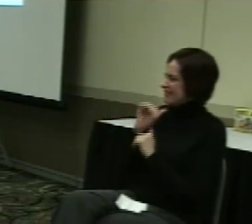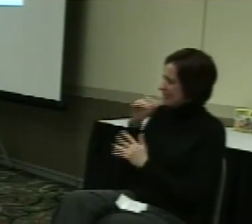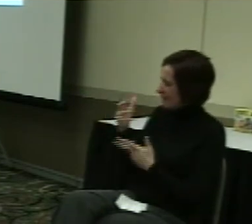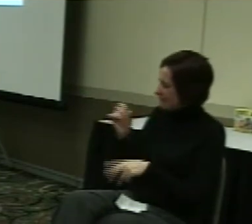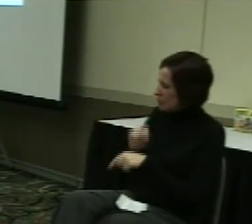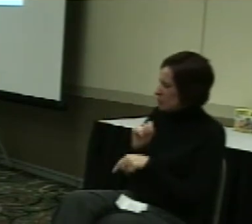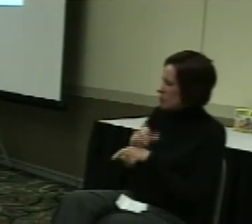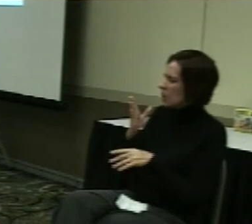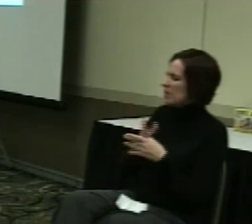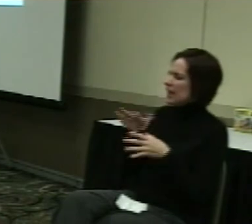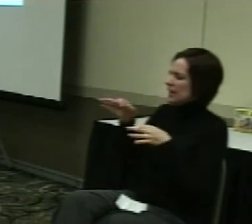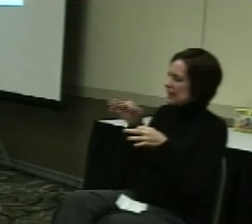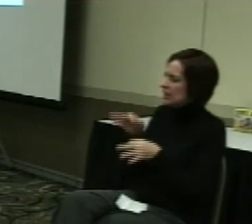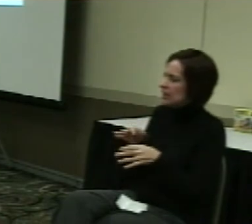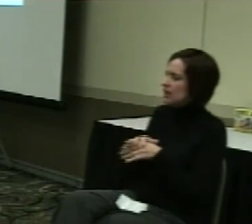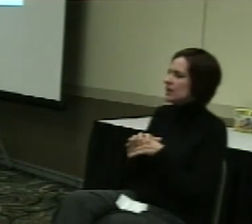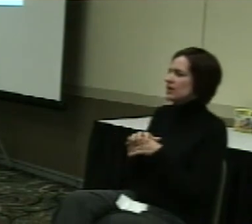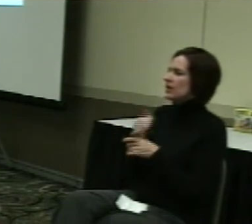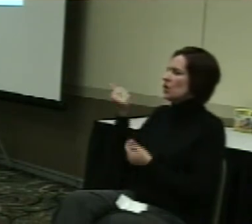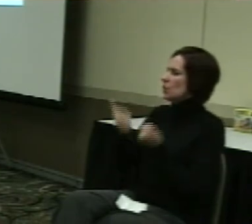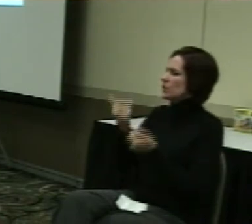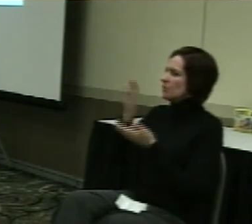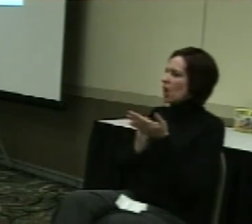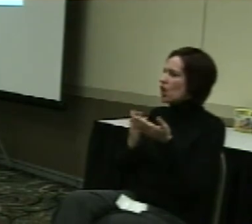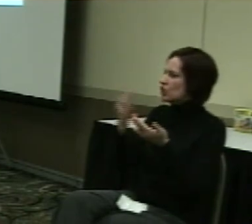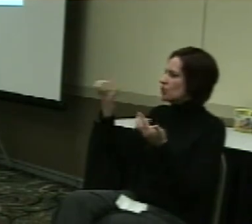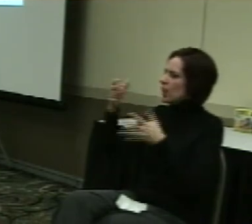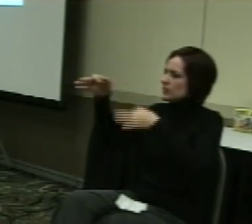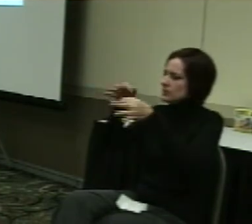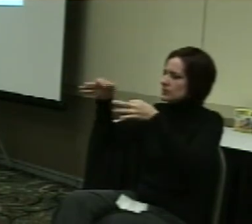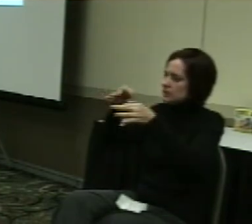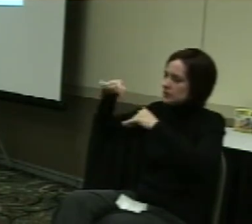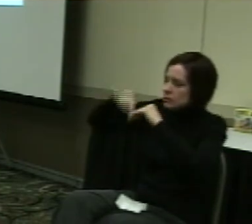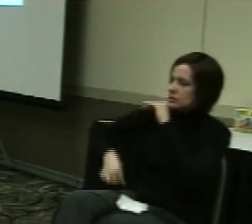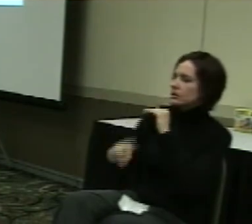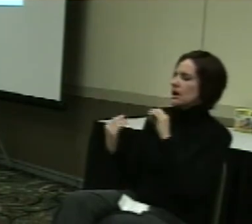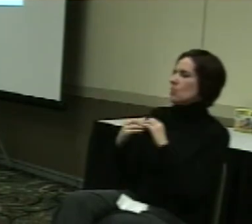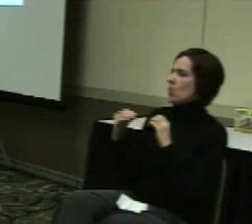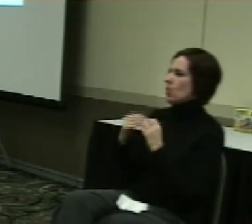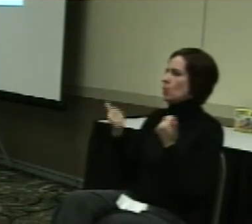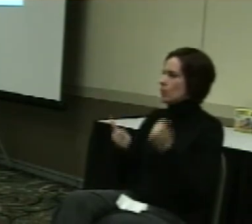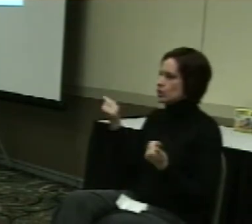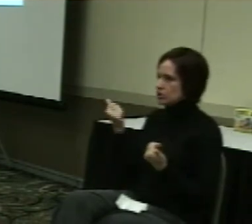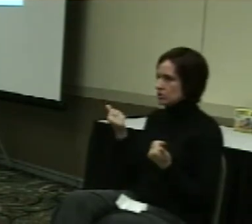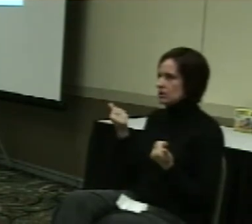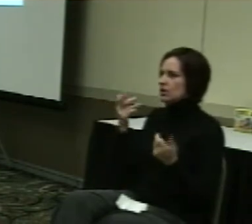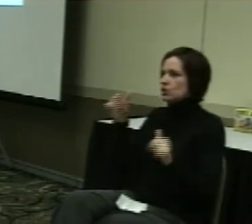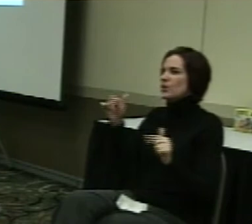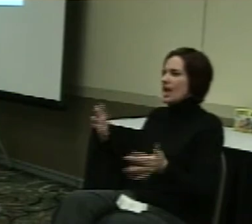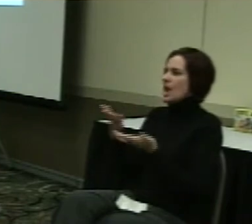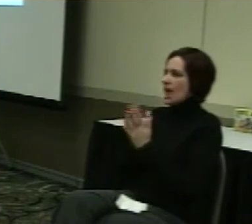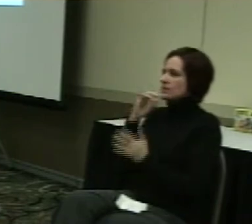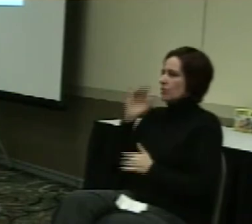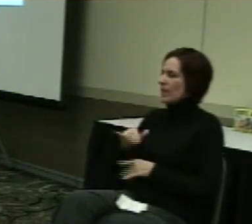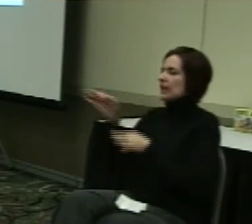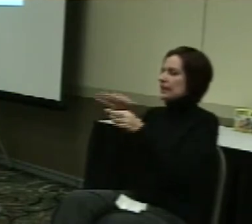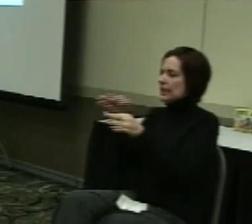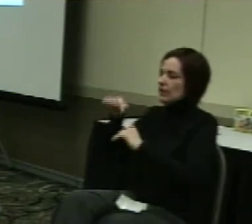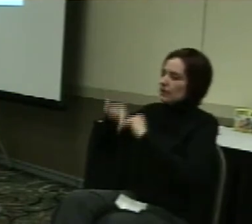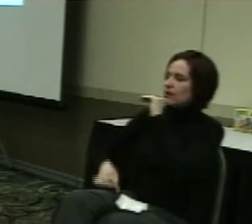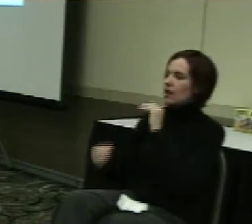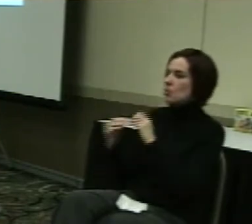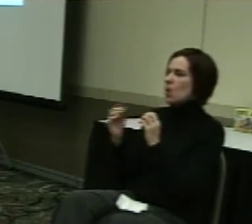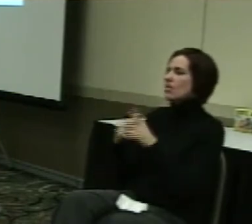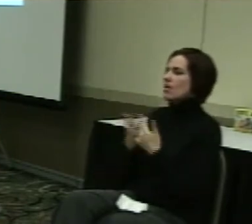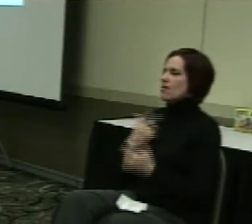part. Or tell me more about the way he behaves when he walks into school first thing in the morning. Tell me more about that part. Then I'll get a